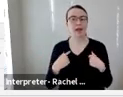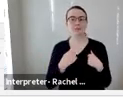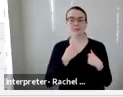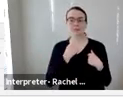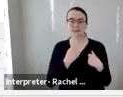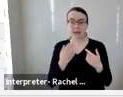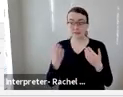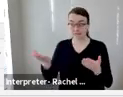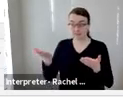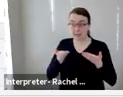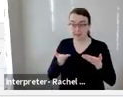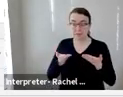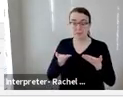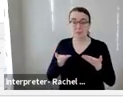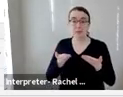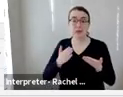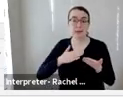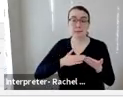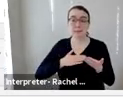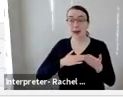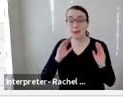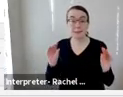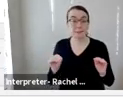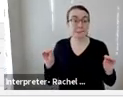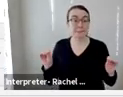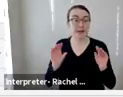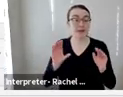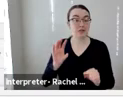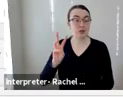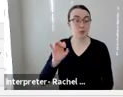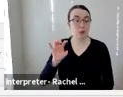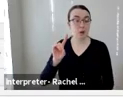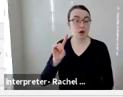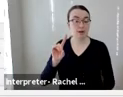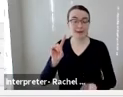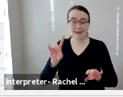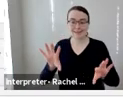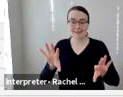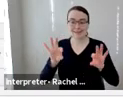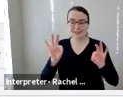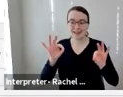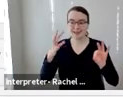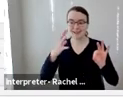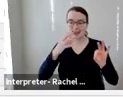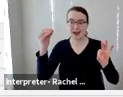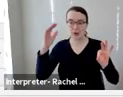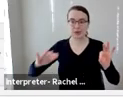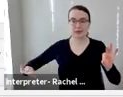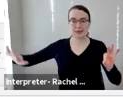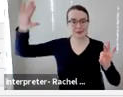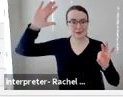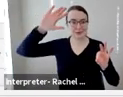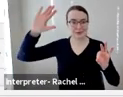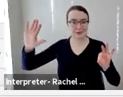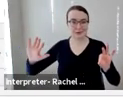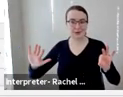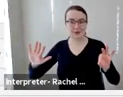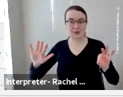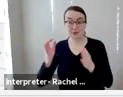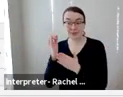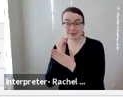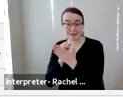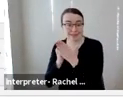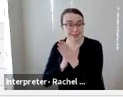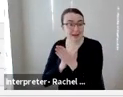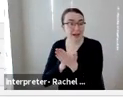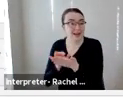give me my magic wand and select out here. So this clean line work